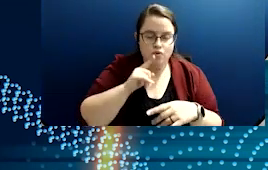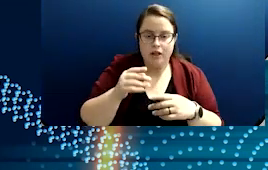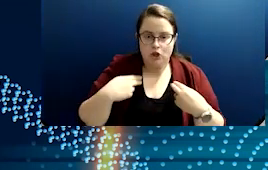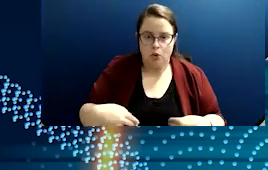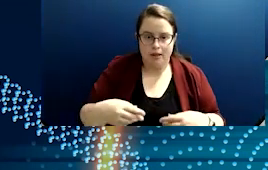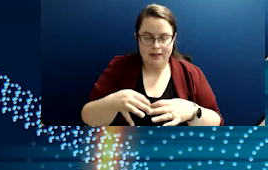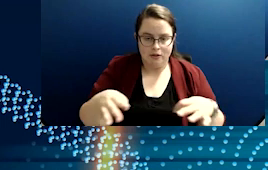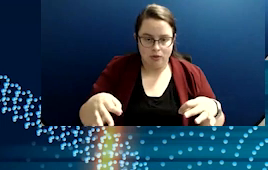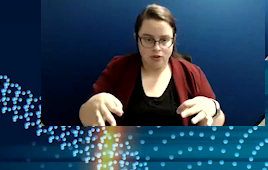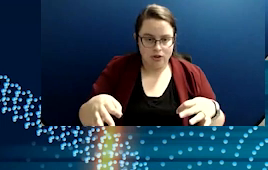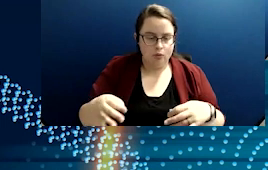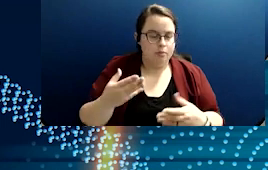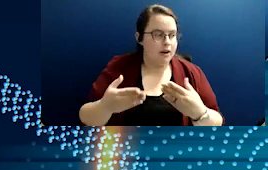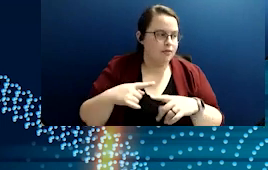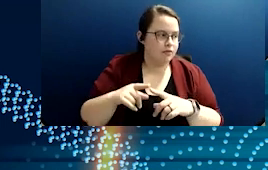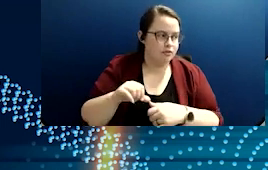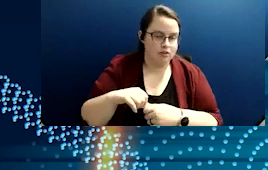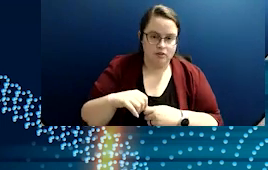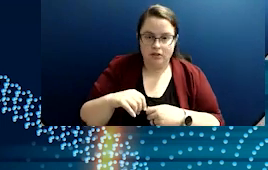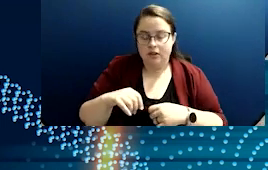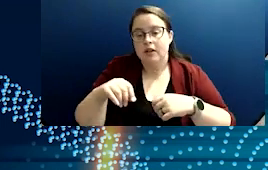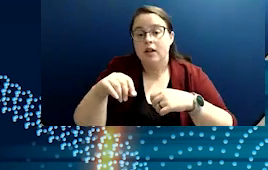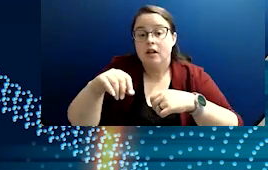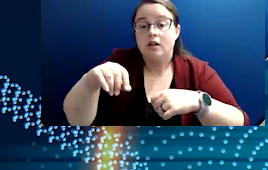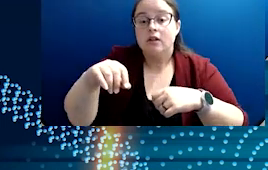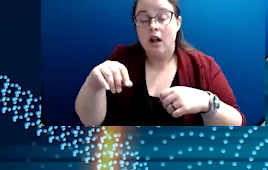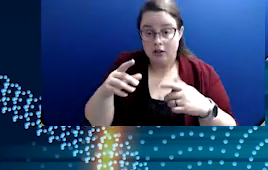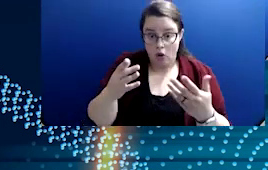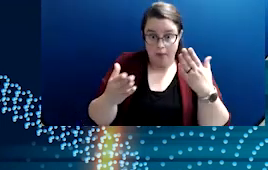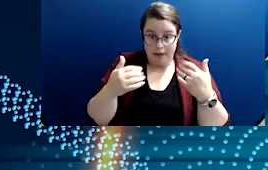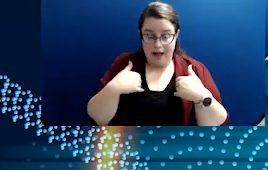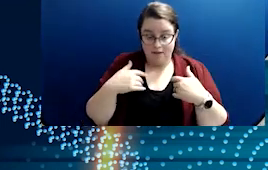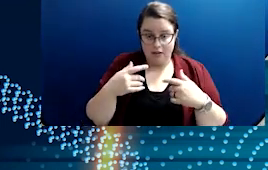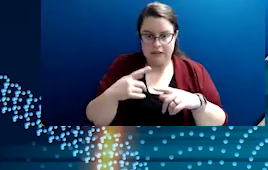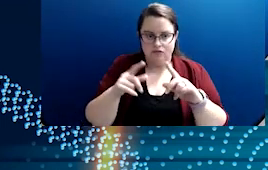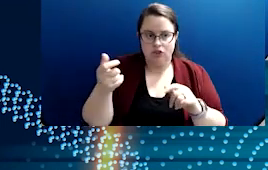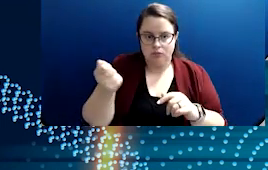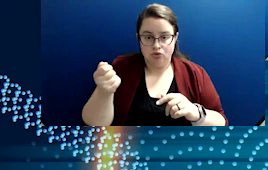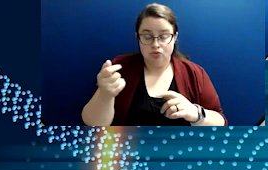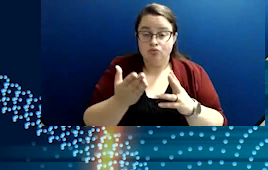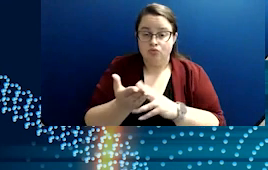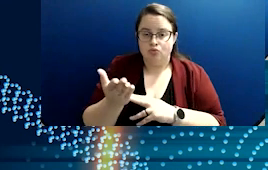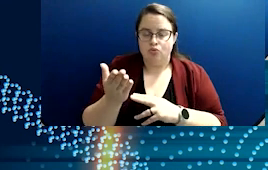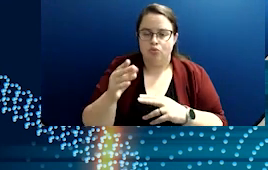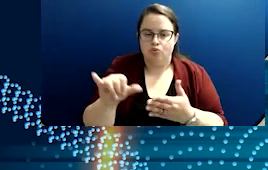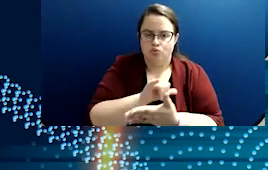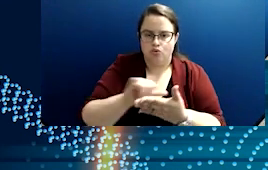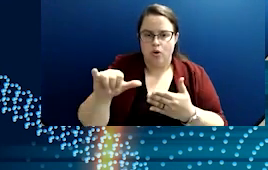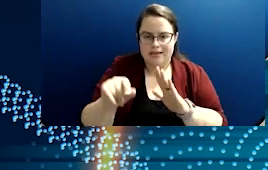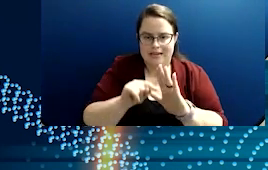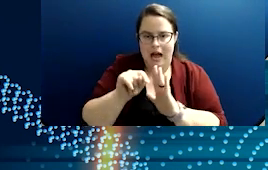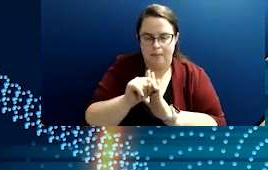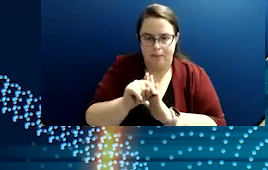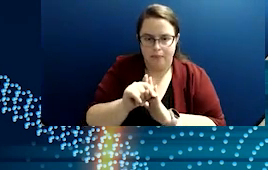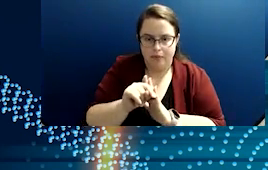if you want to check that out. And we do have a free subscription to the New York Times through our library, so you can get those. Yeah,